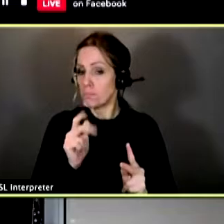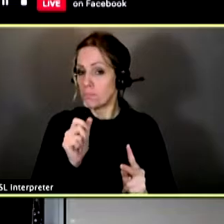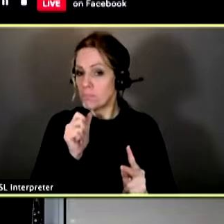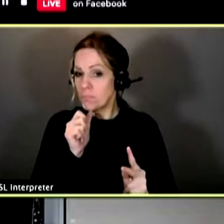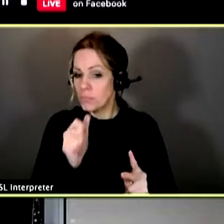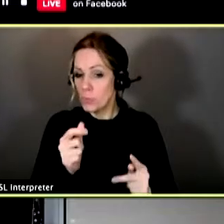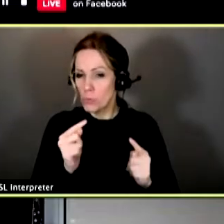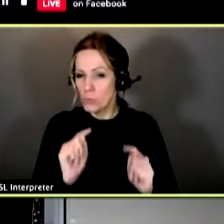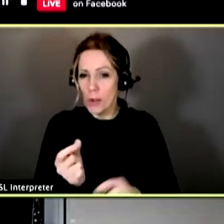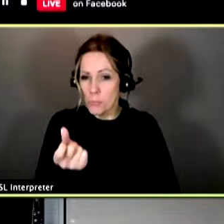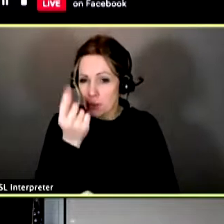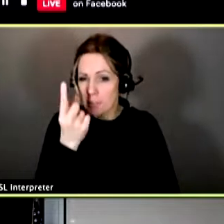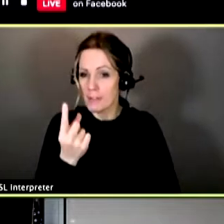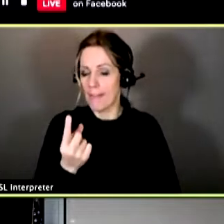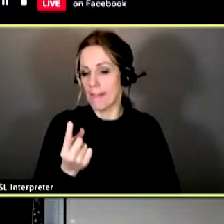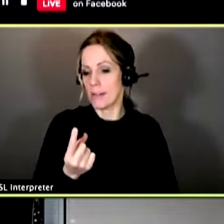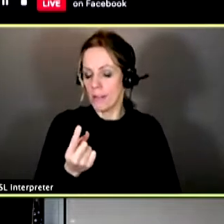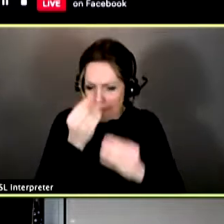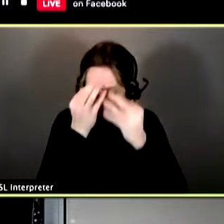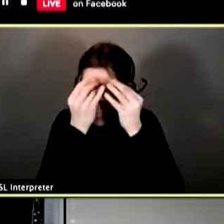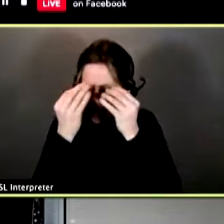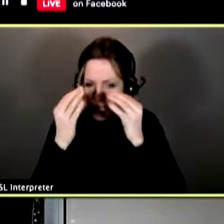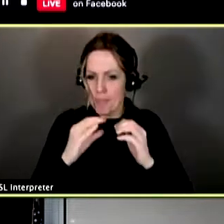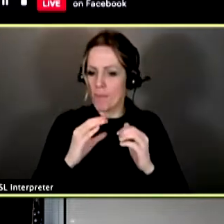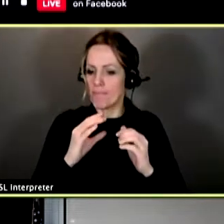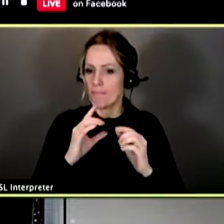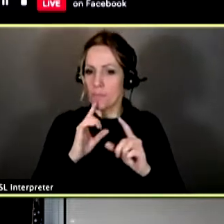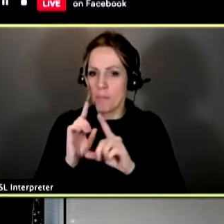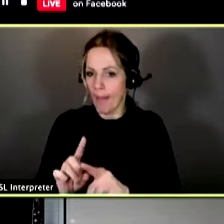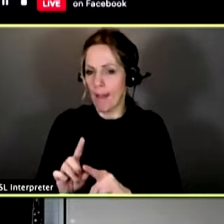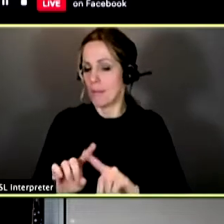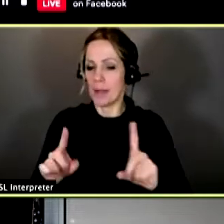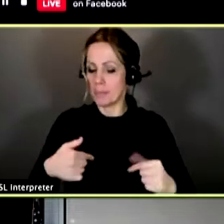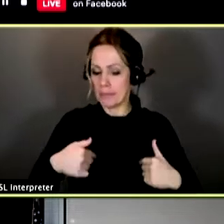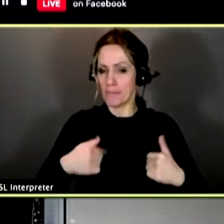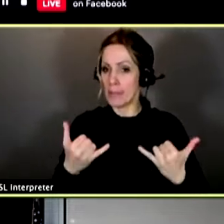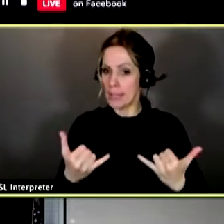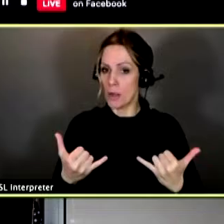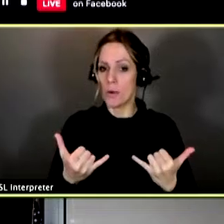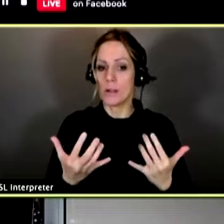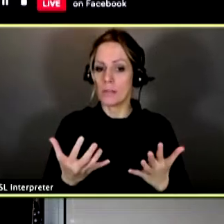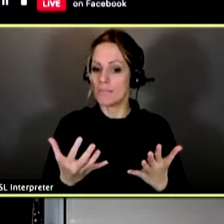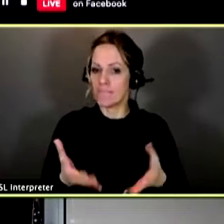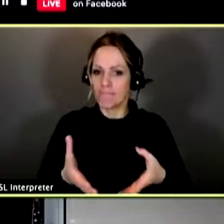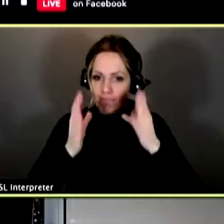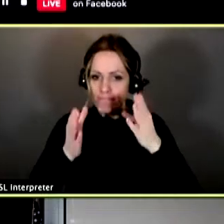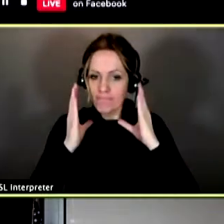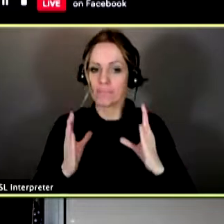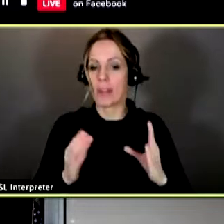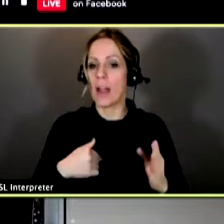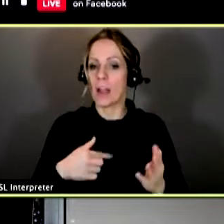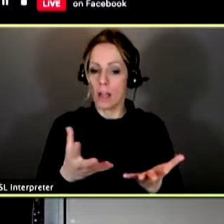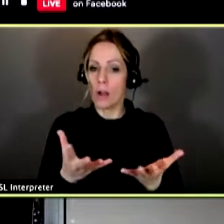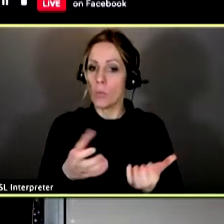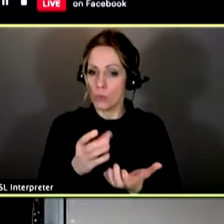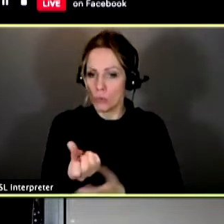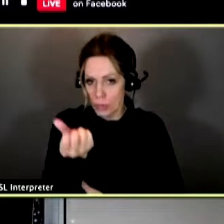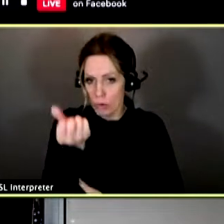to reply. And I want you to know I'm sitting here tonight to understand. So please, as your comments come